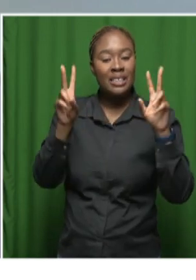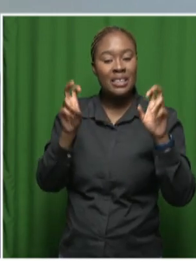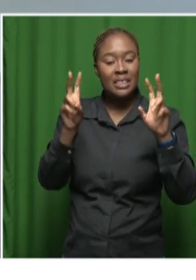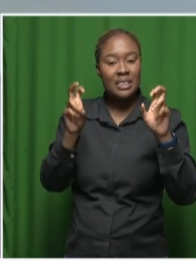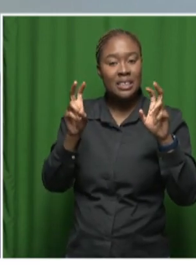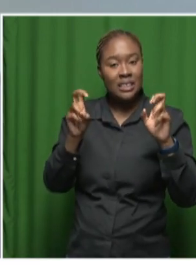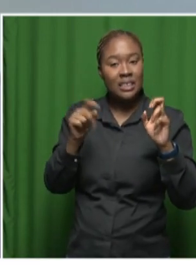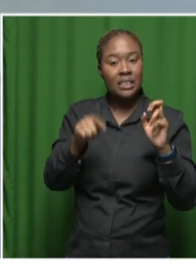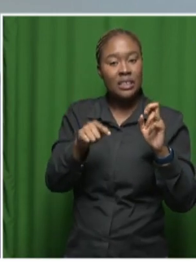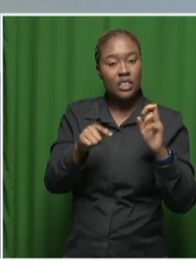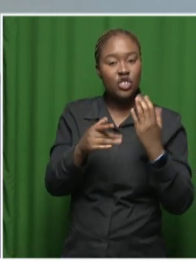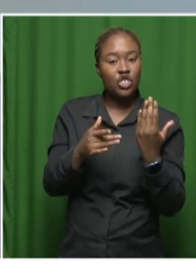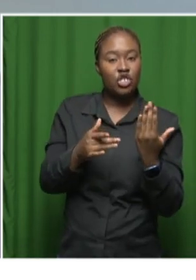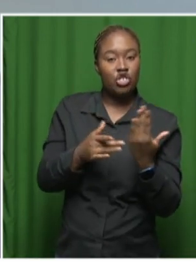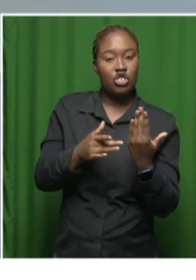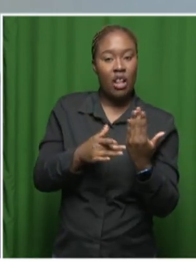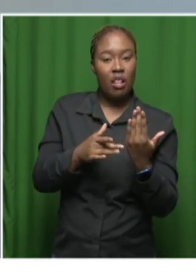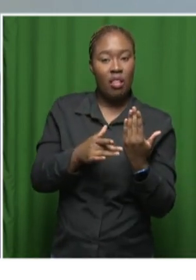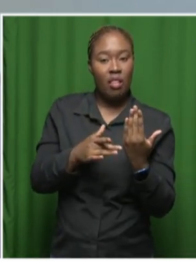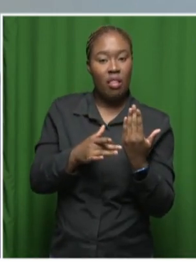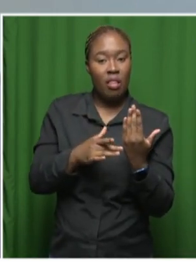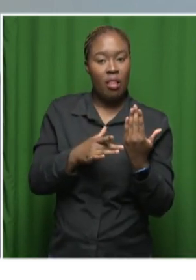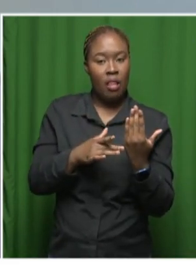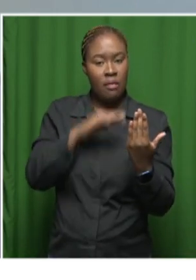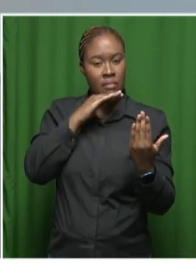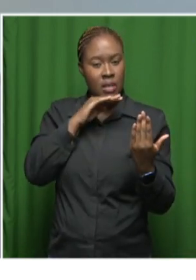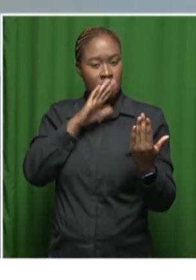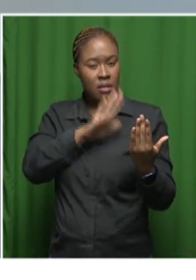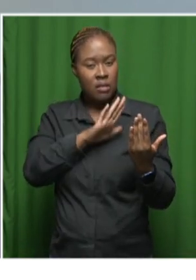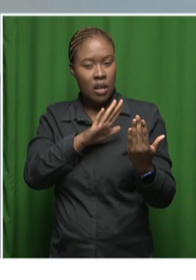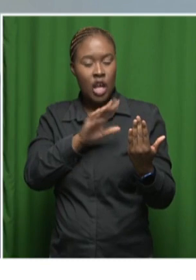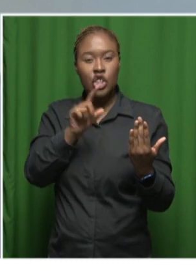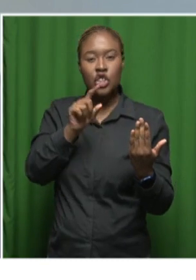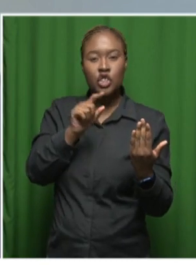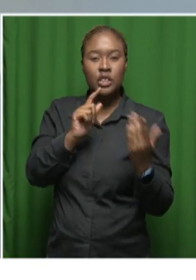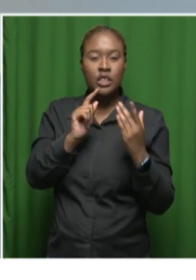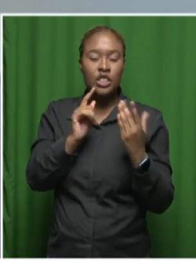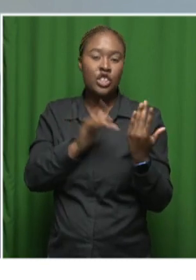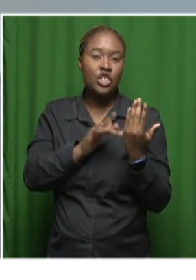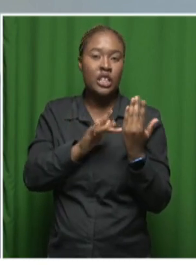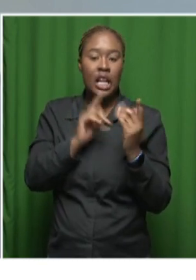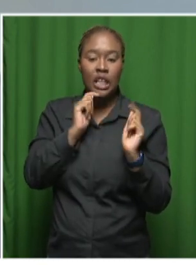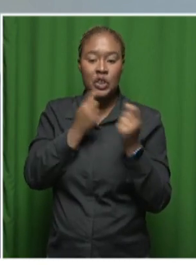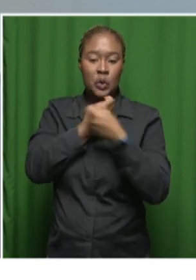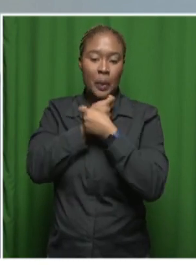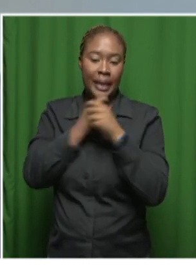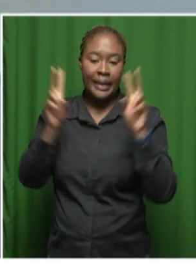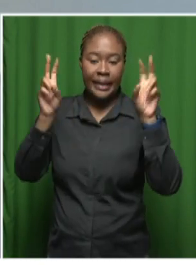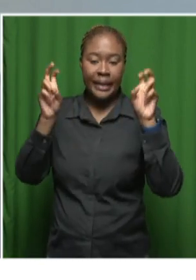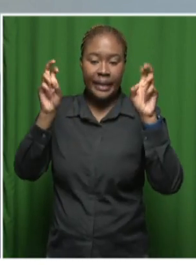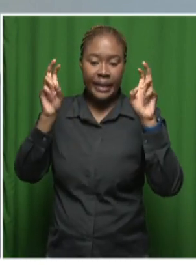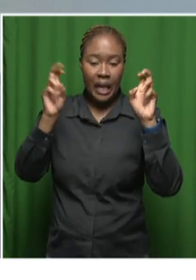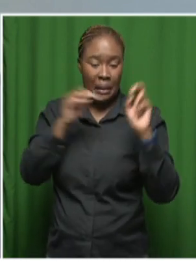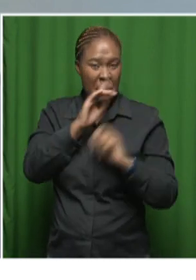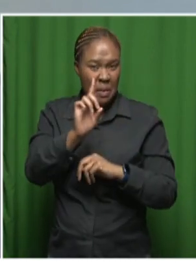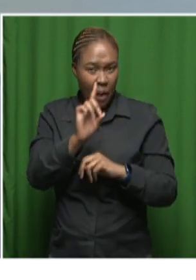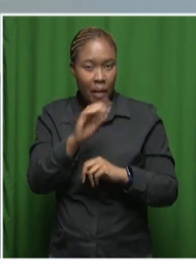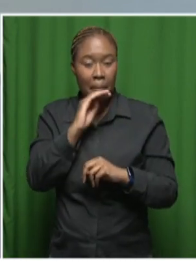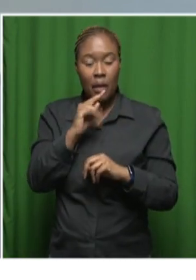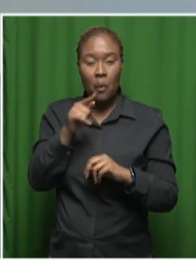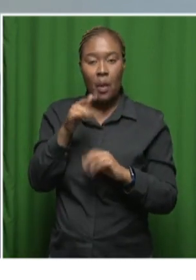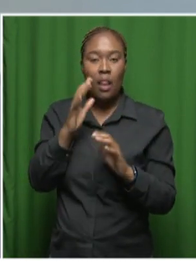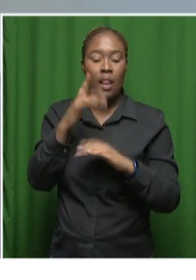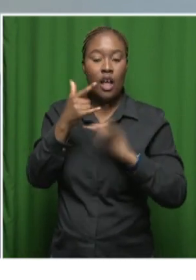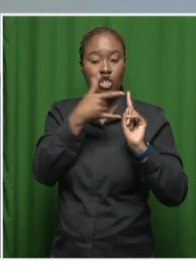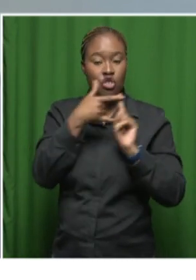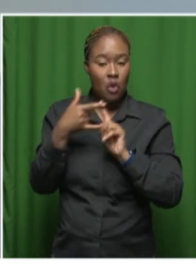it's unbecoming of us to just mention these terminologies without people knowing what it is. So we will be having that